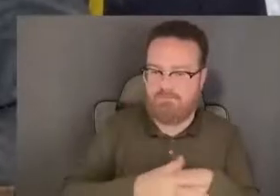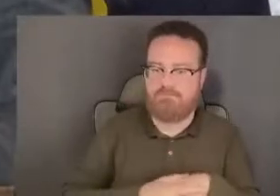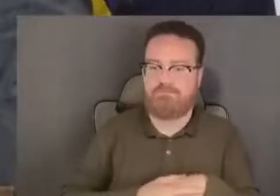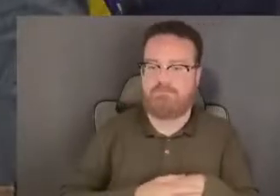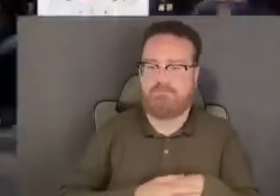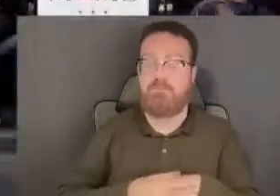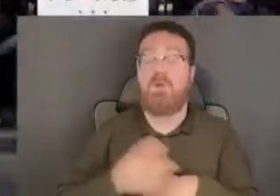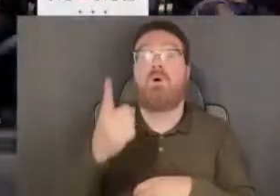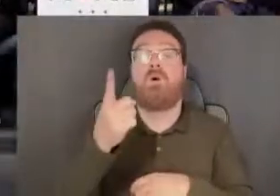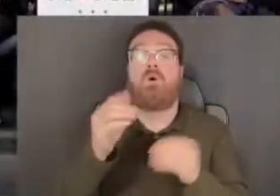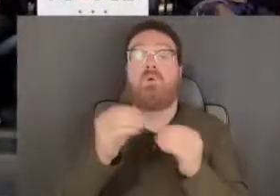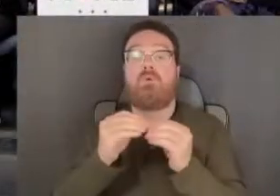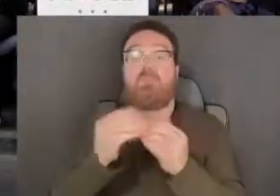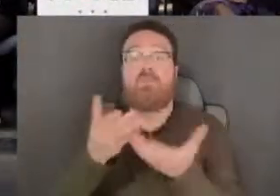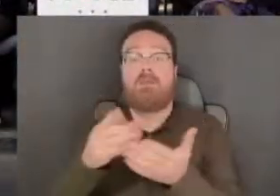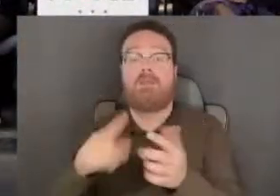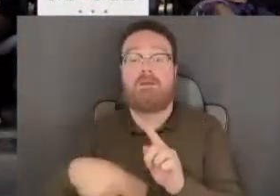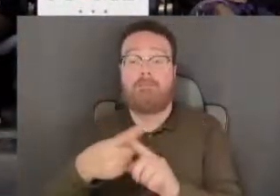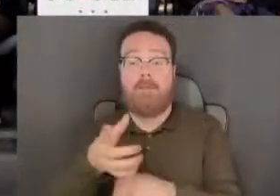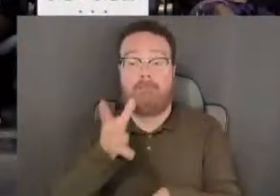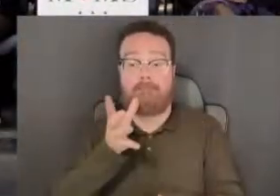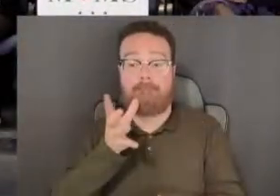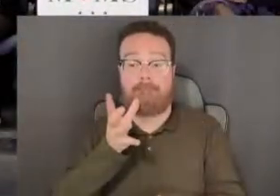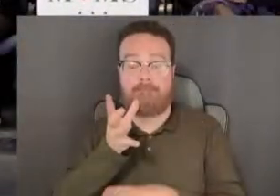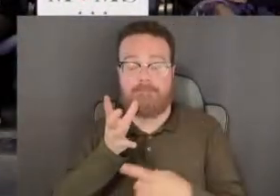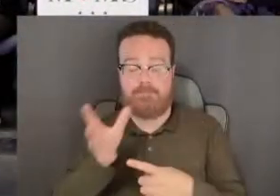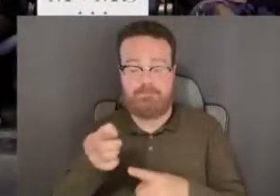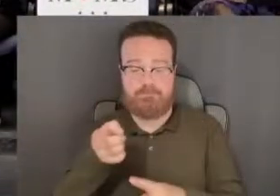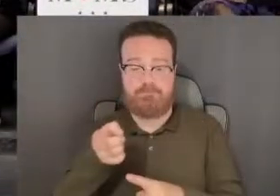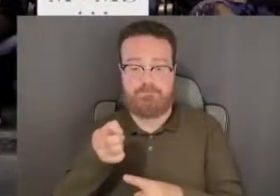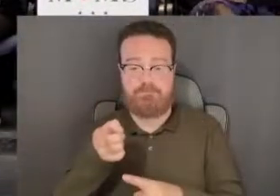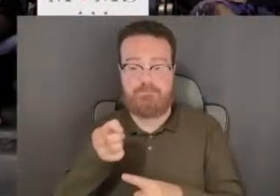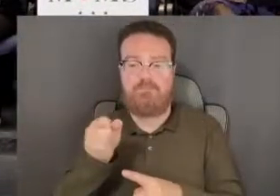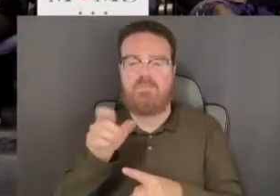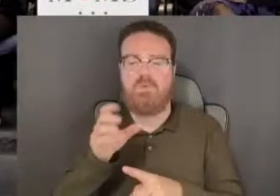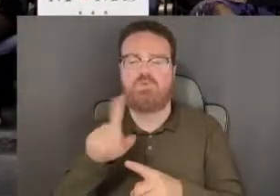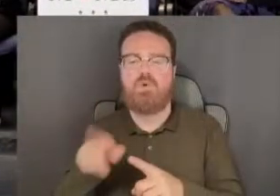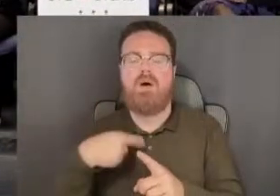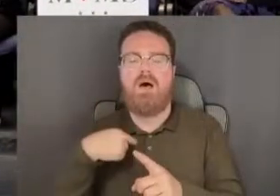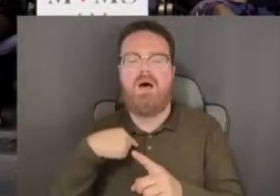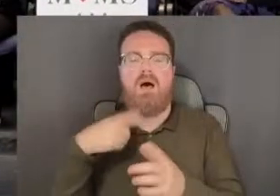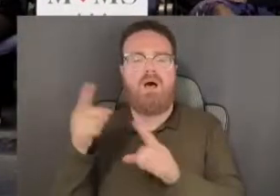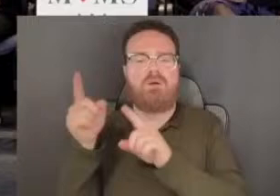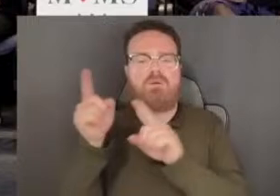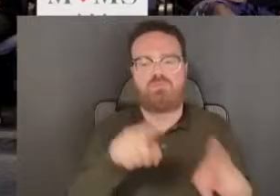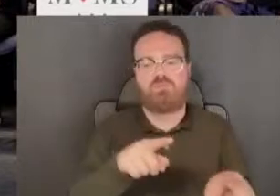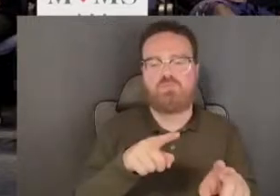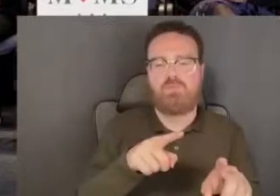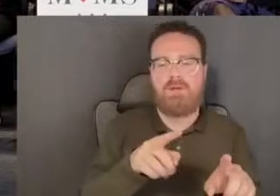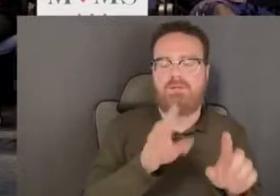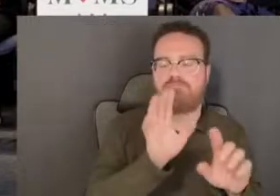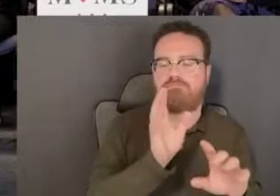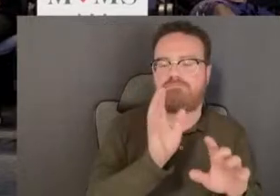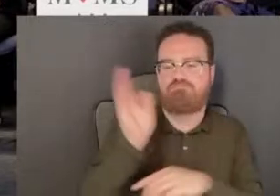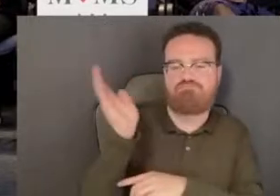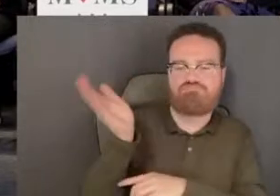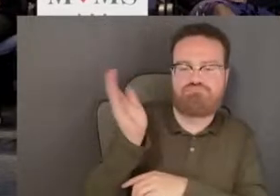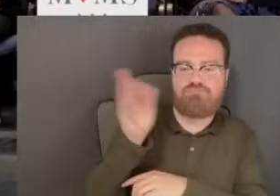the moms. When I went and spoke for the first time, and I met with